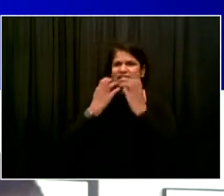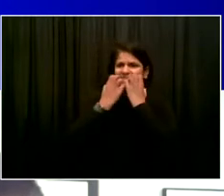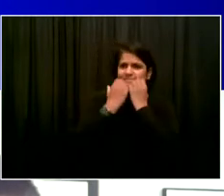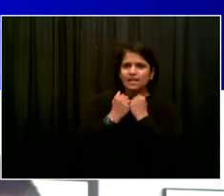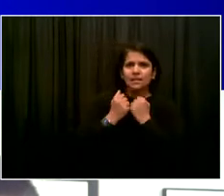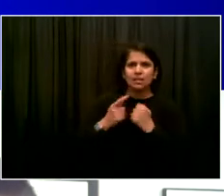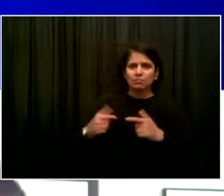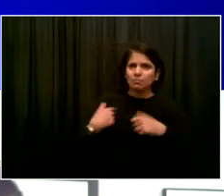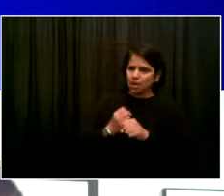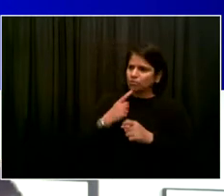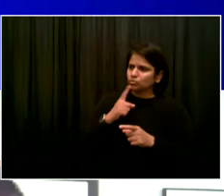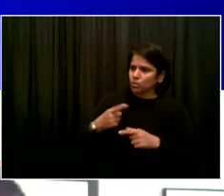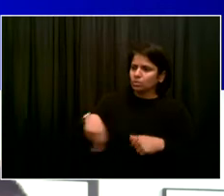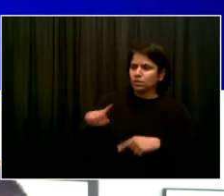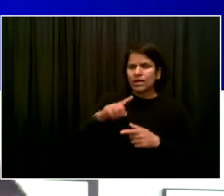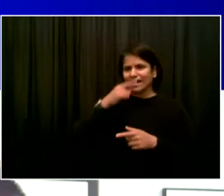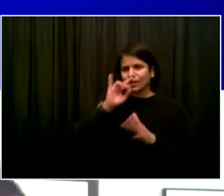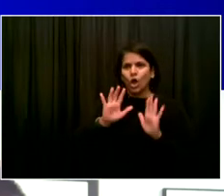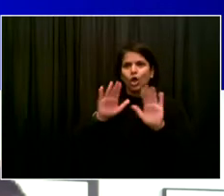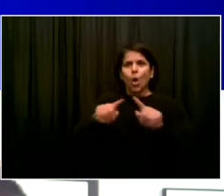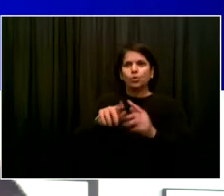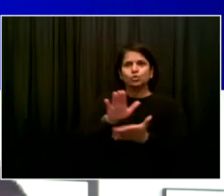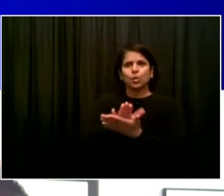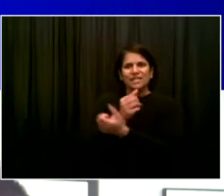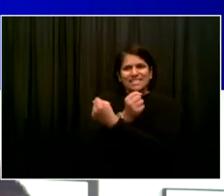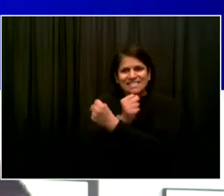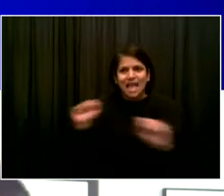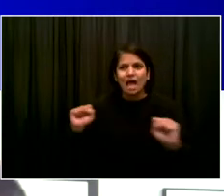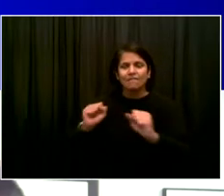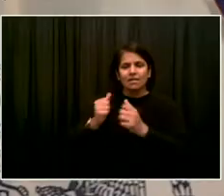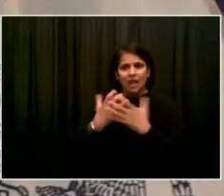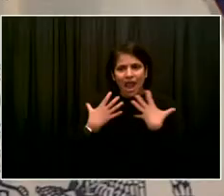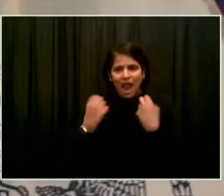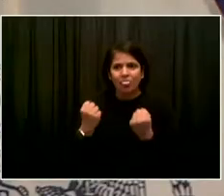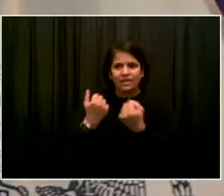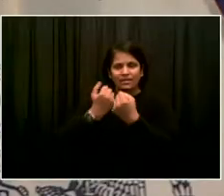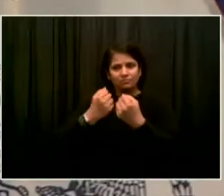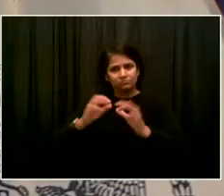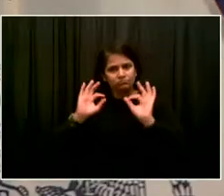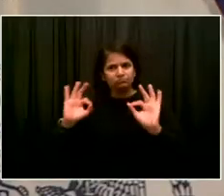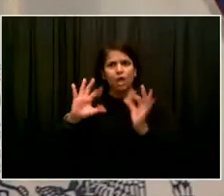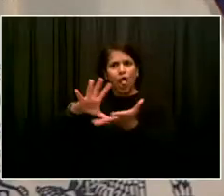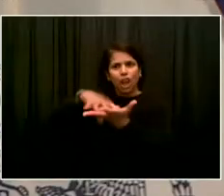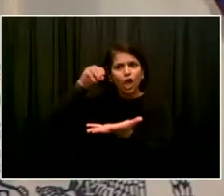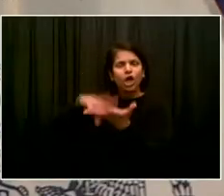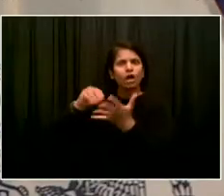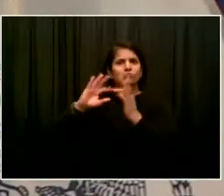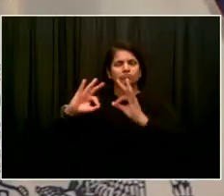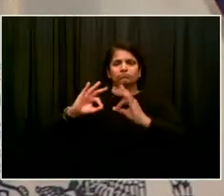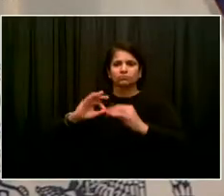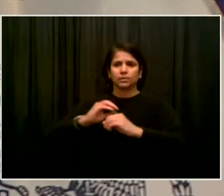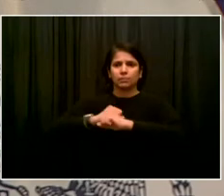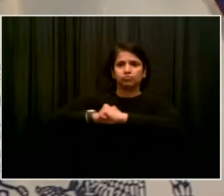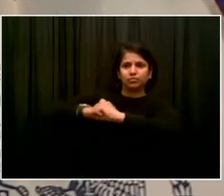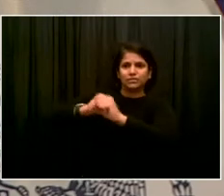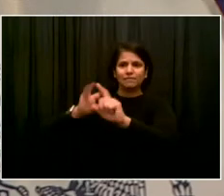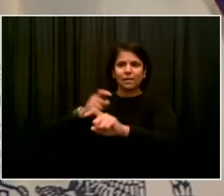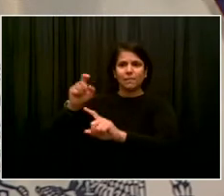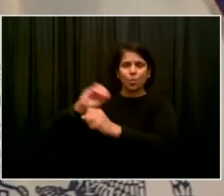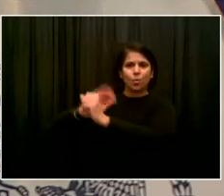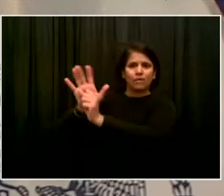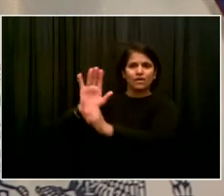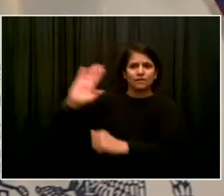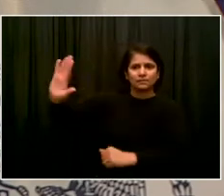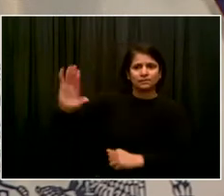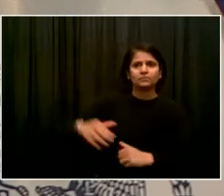doctor. And now, everyone, I want you to hear from a public school parent, because all the healthcare leaders have so much that's